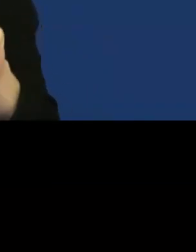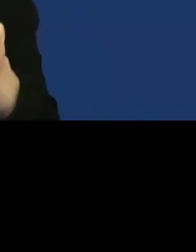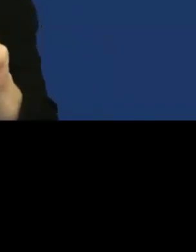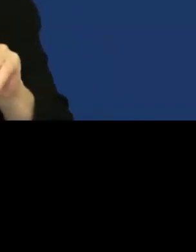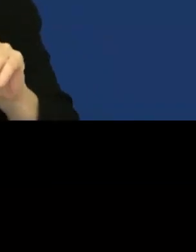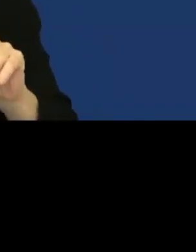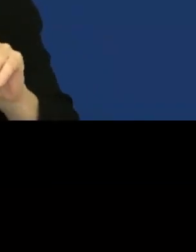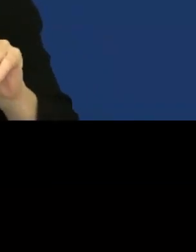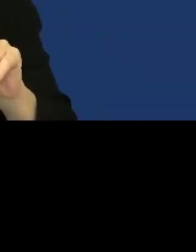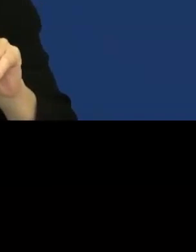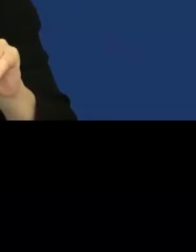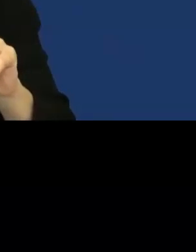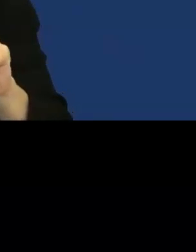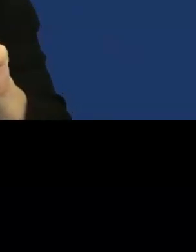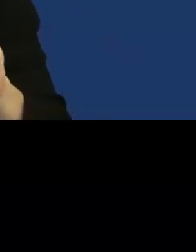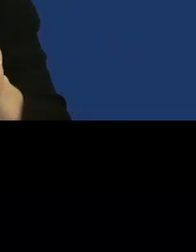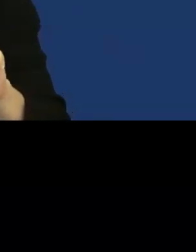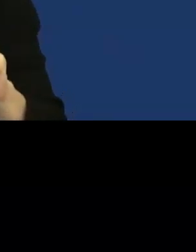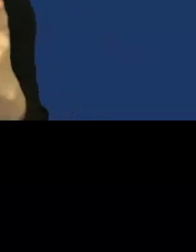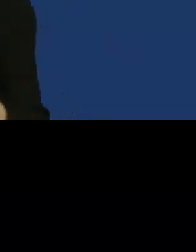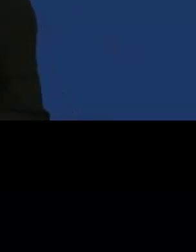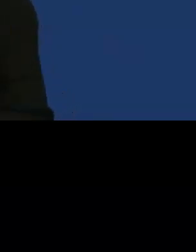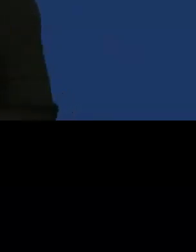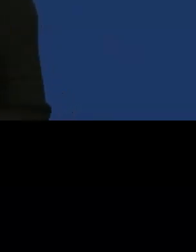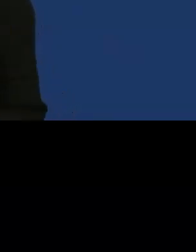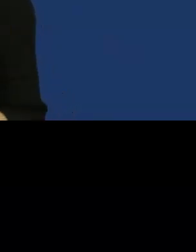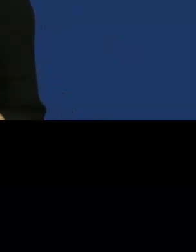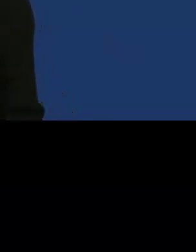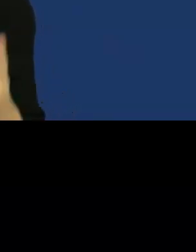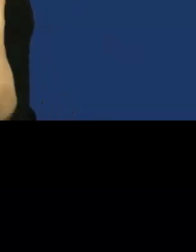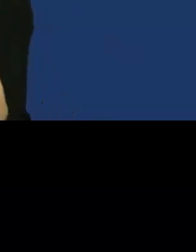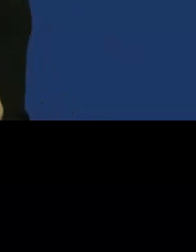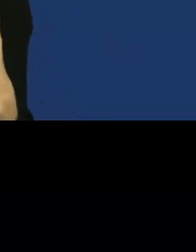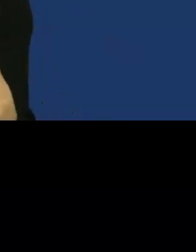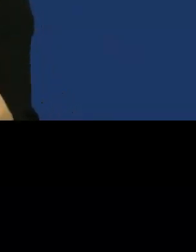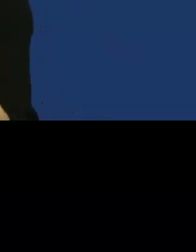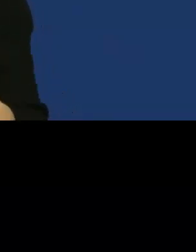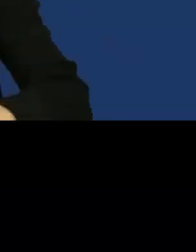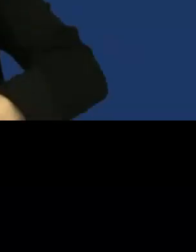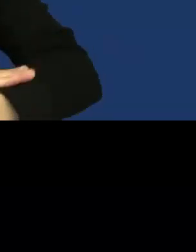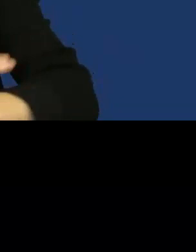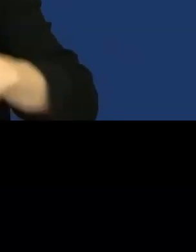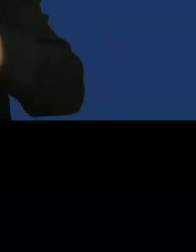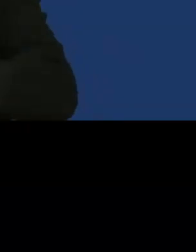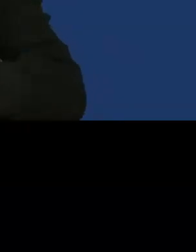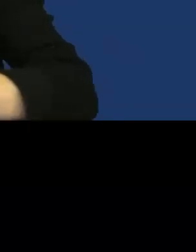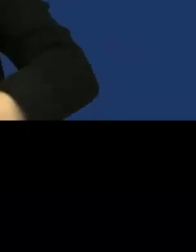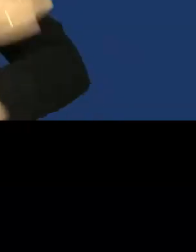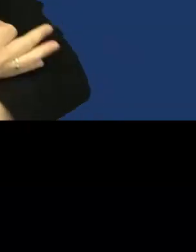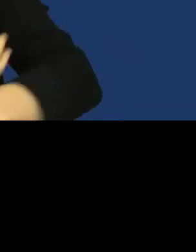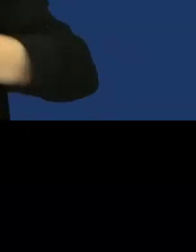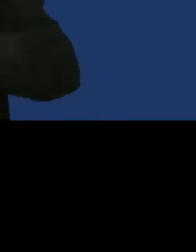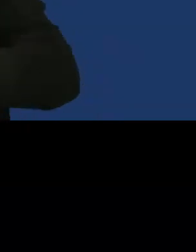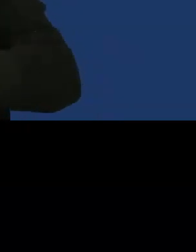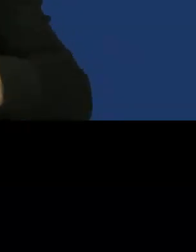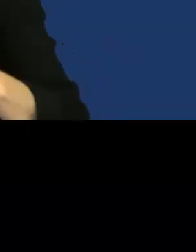mainly. So here we used 2 vibration motors, one on each arm. And here it really does matter if you place the 2 motors on the same